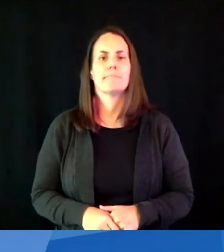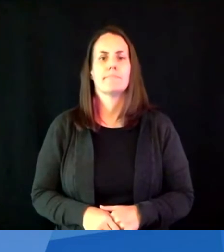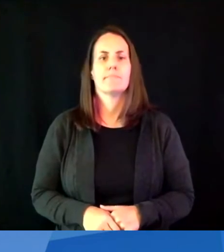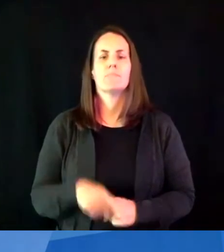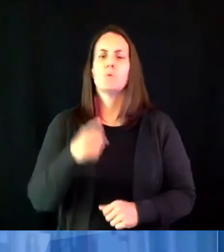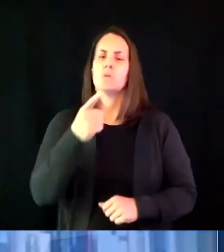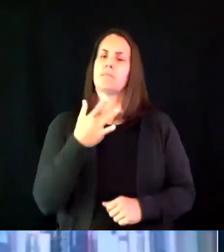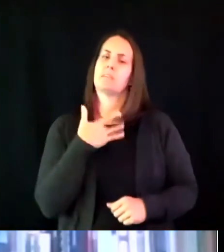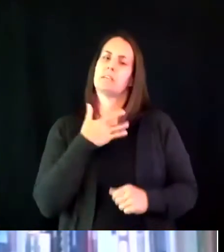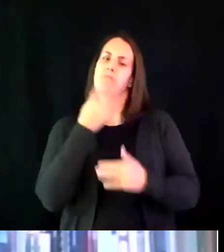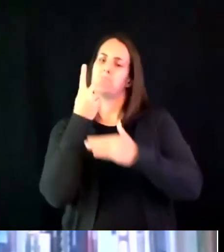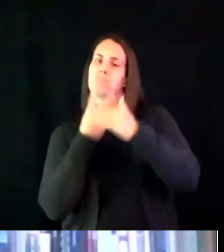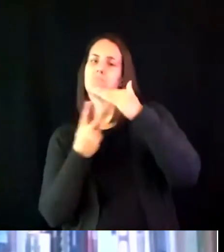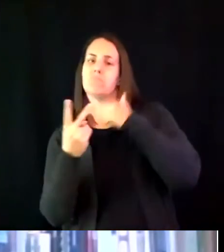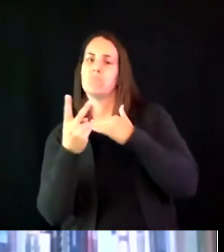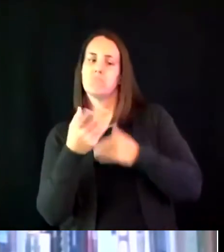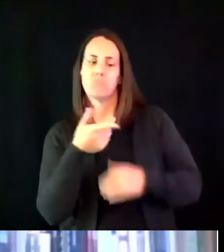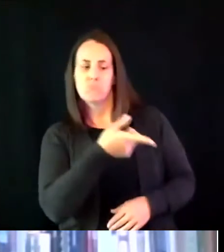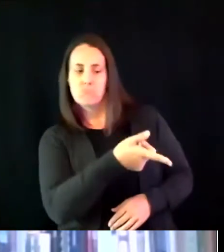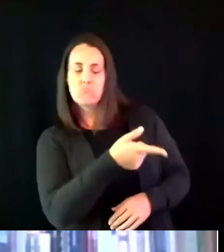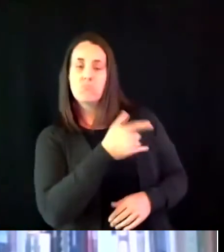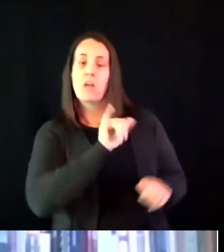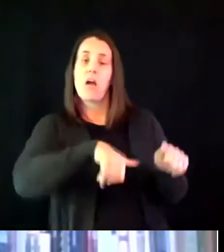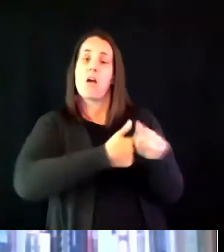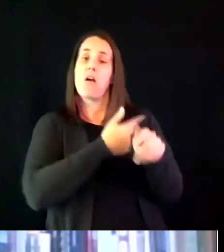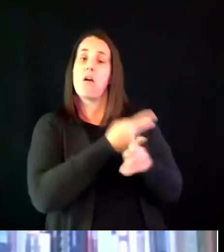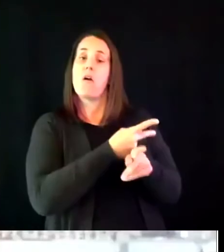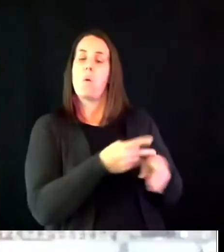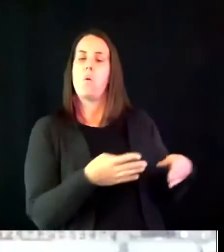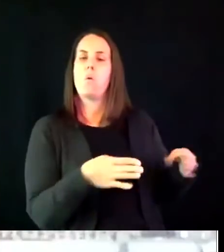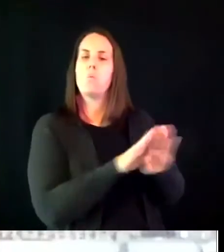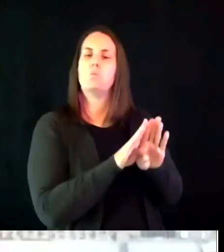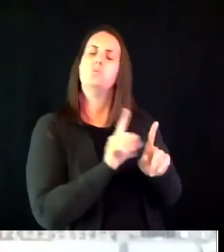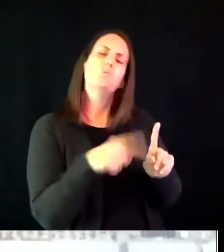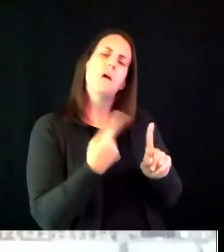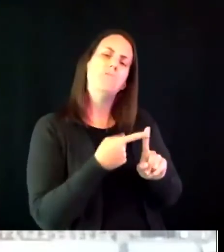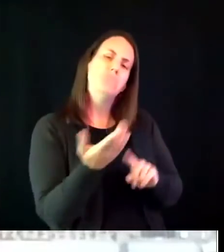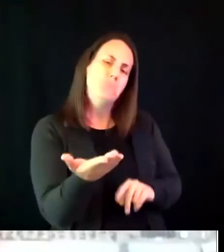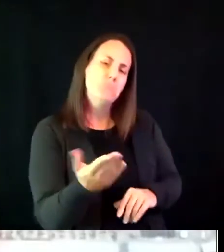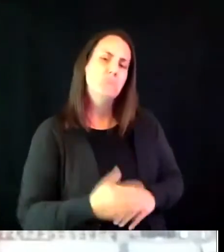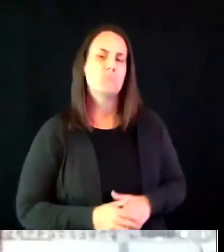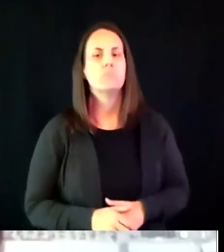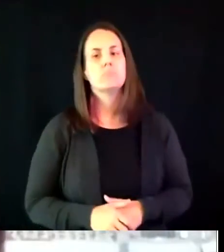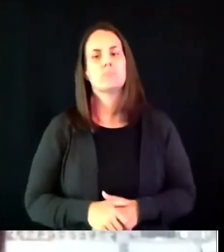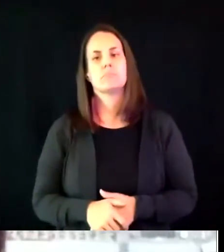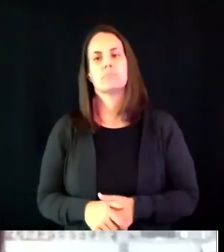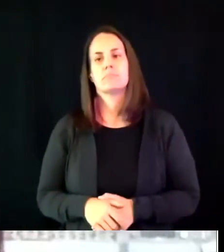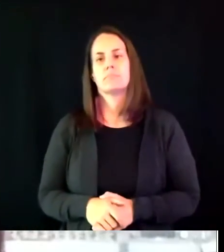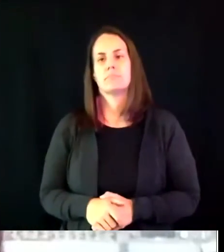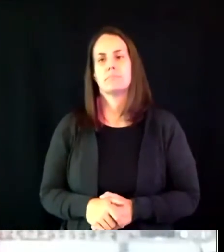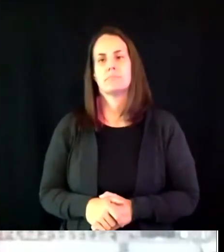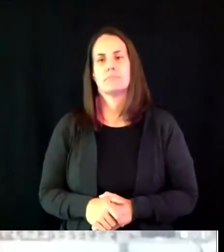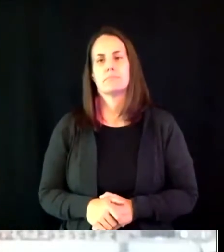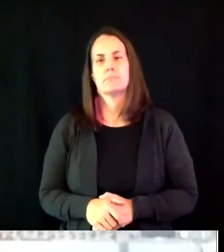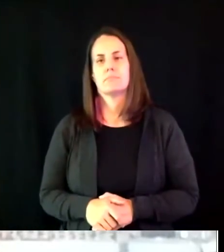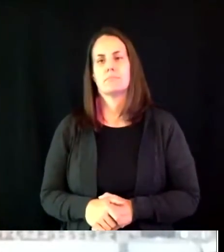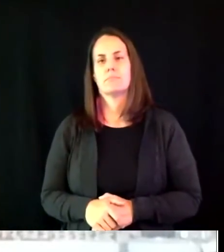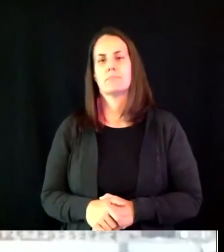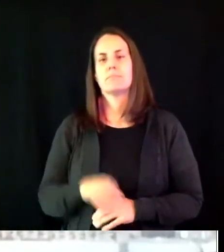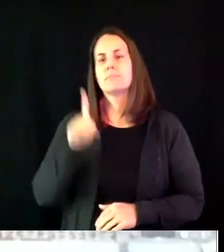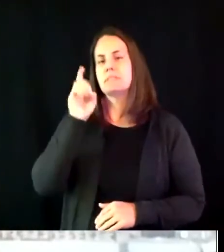Deb, has your team had conversations about that? You think about that the alternate care facility was built